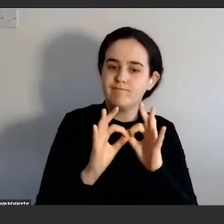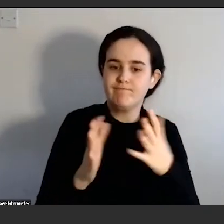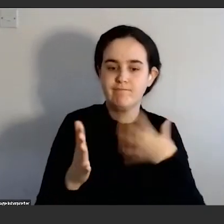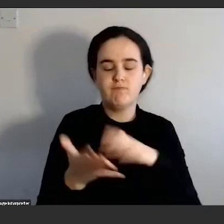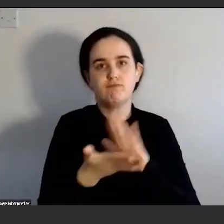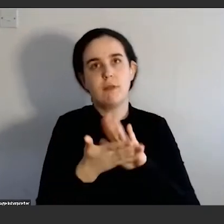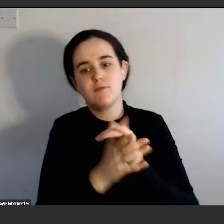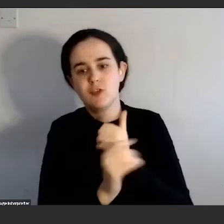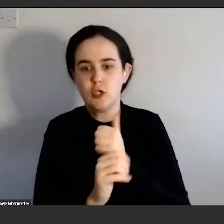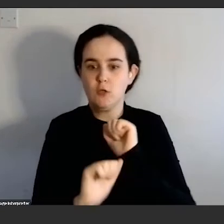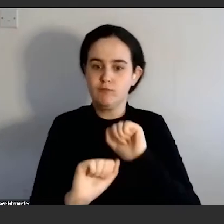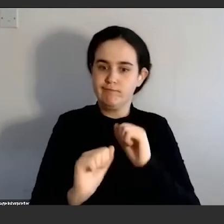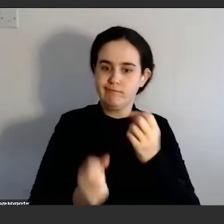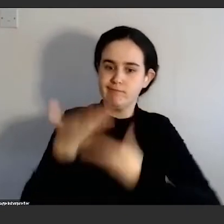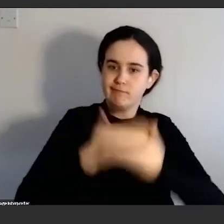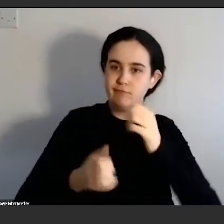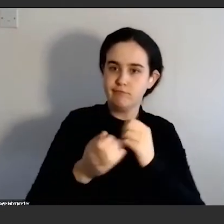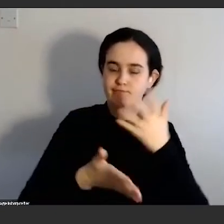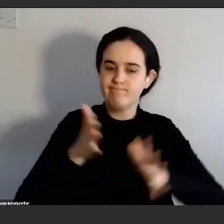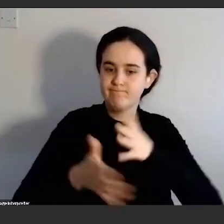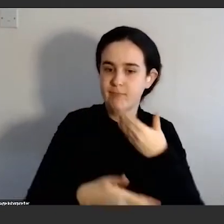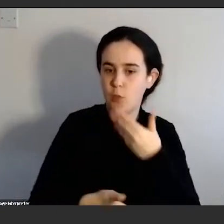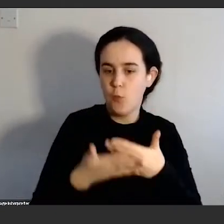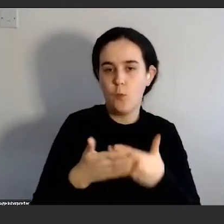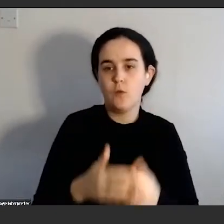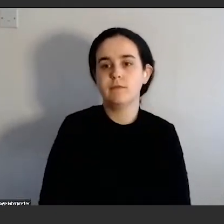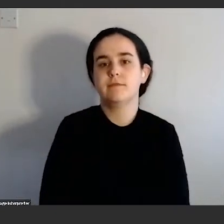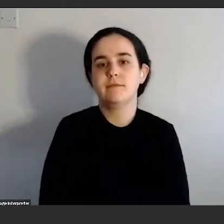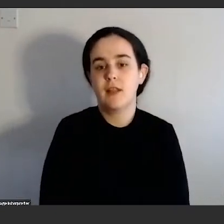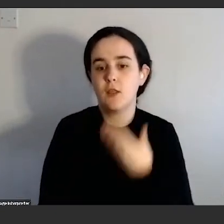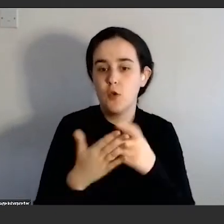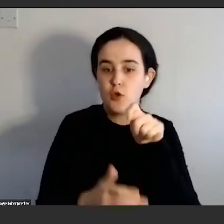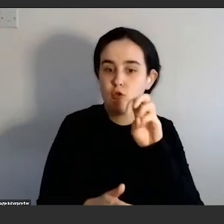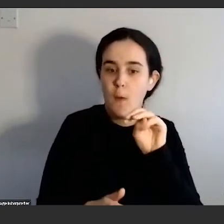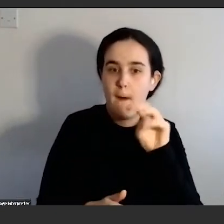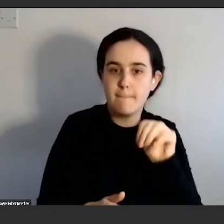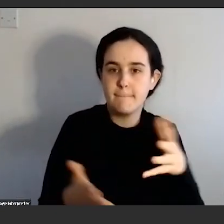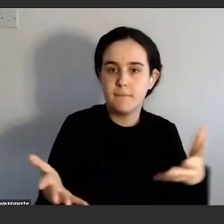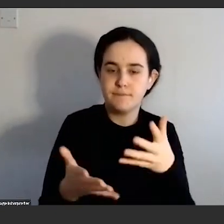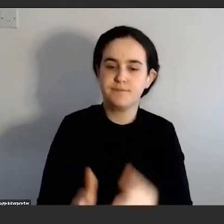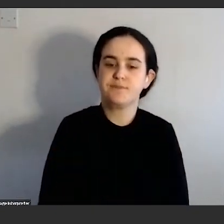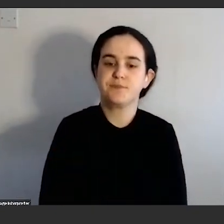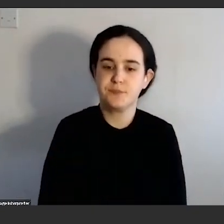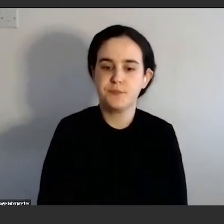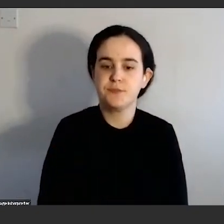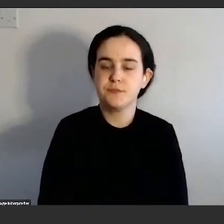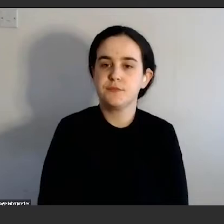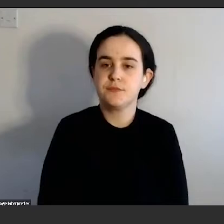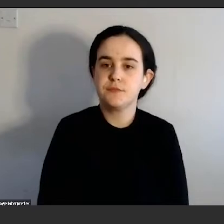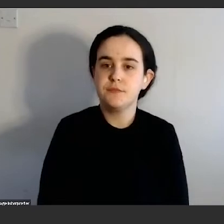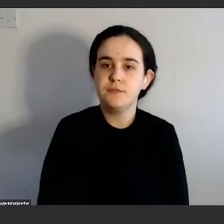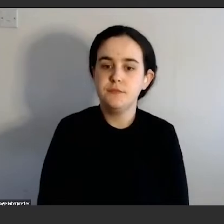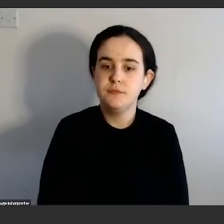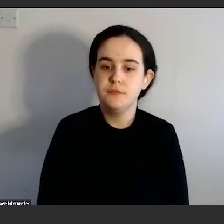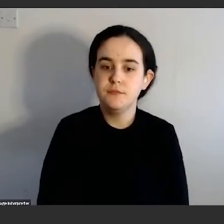today. Ashura mentioned governments, and this is where we're going to next, to talk about national investment